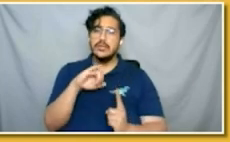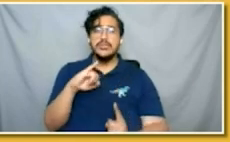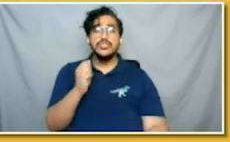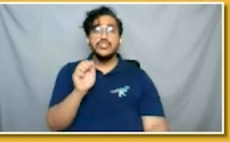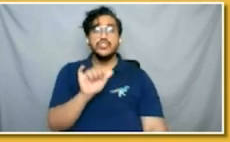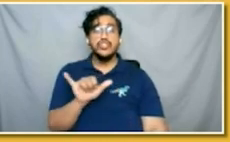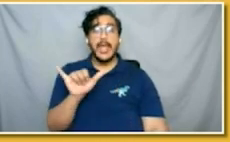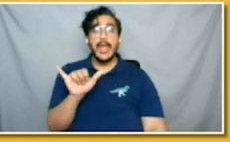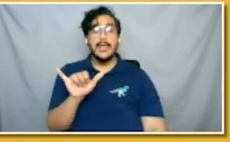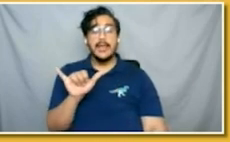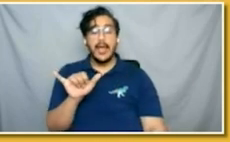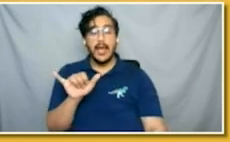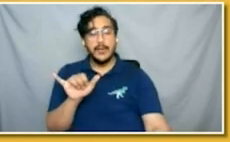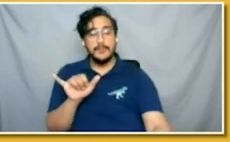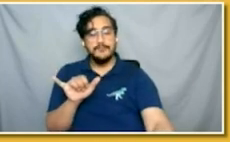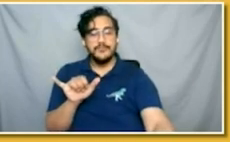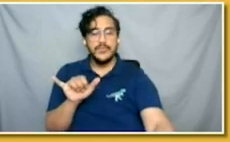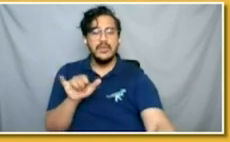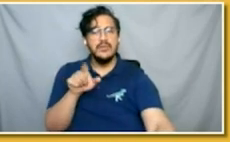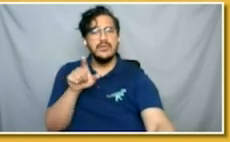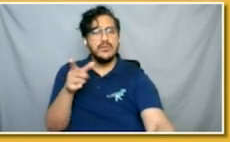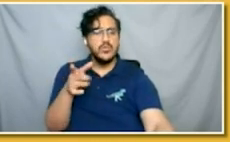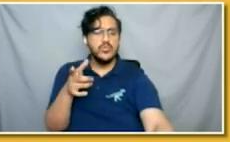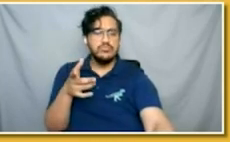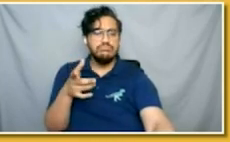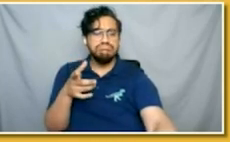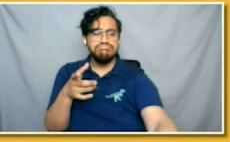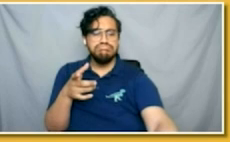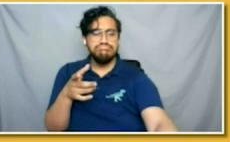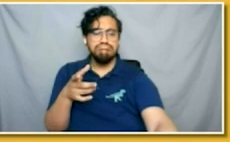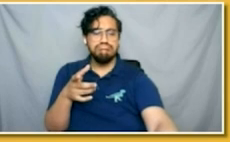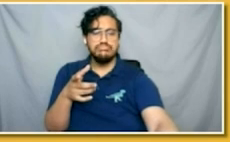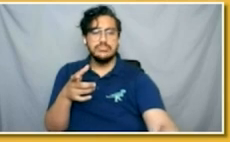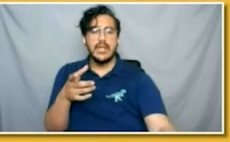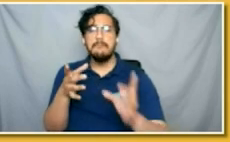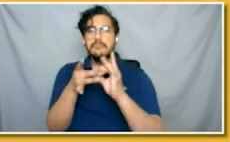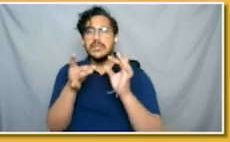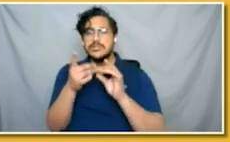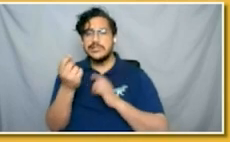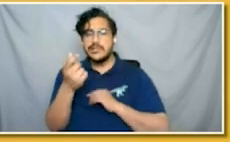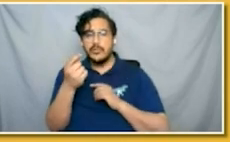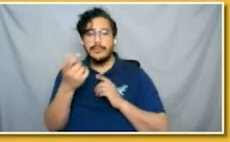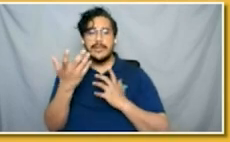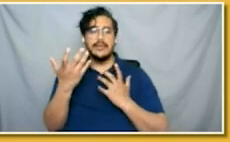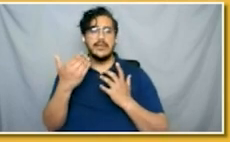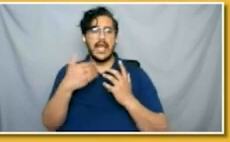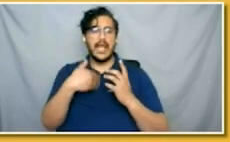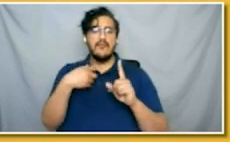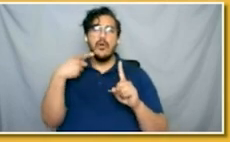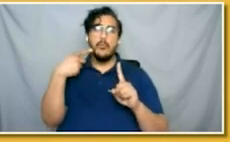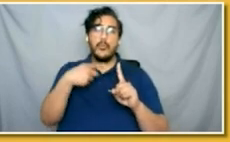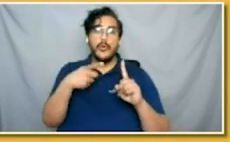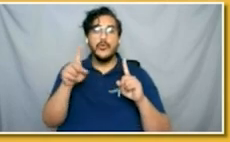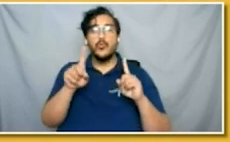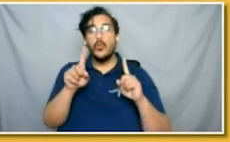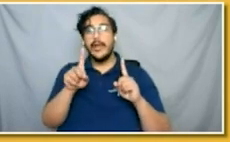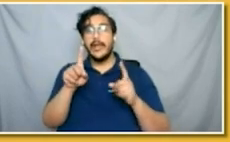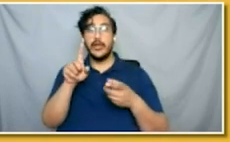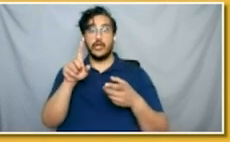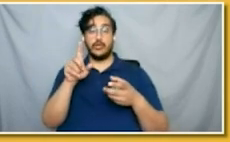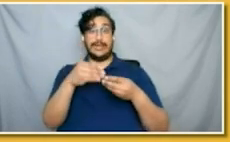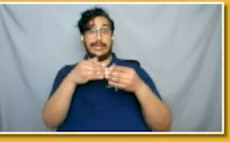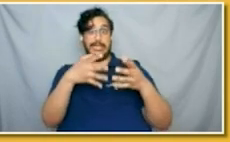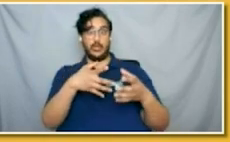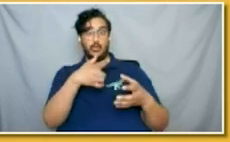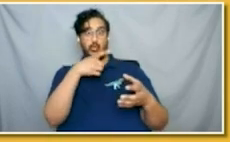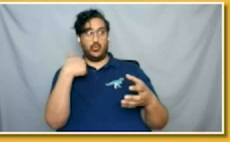you sort of mentioned in this film, again, like there's a point when elected leaders are really, again, trying to sell the story about